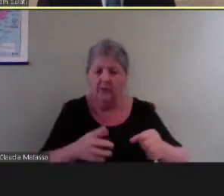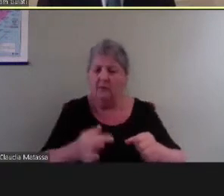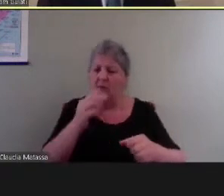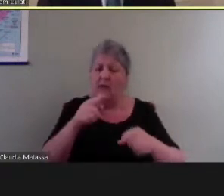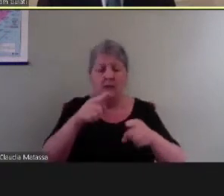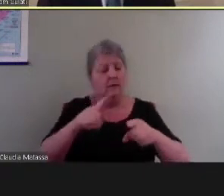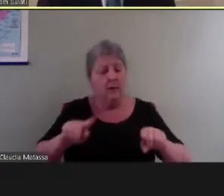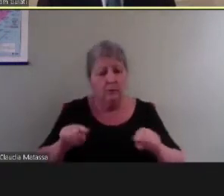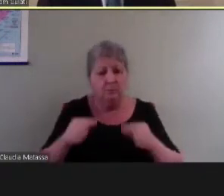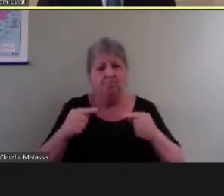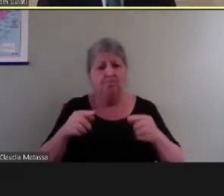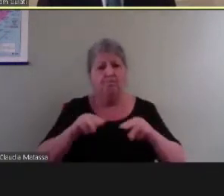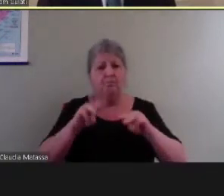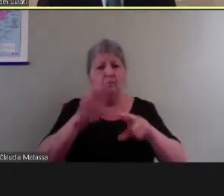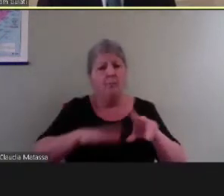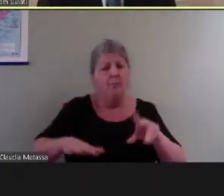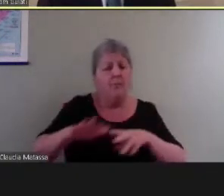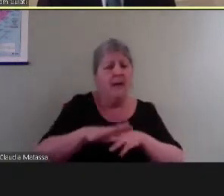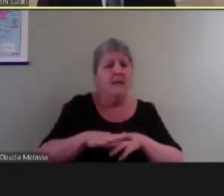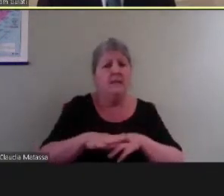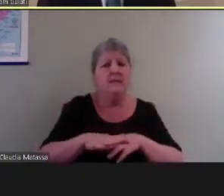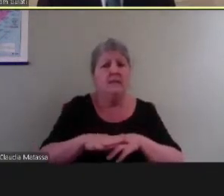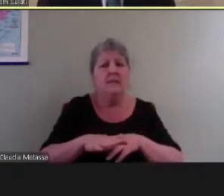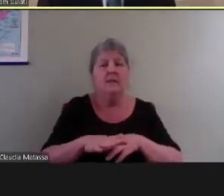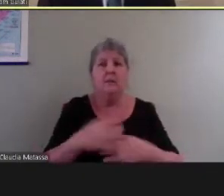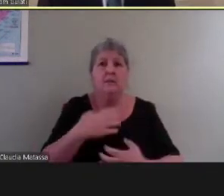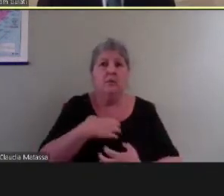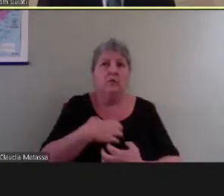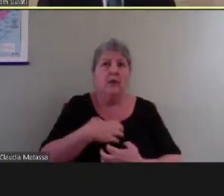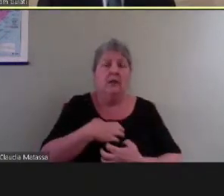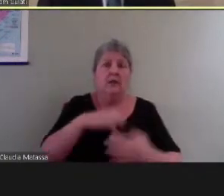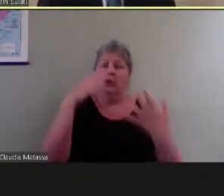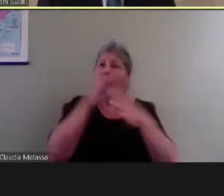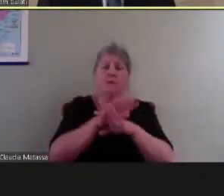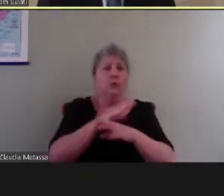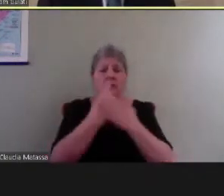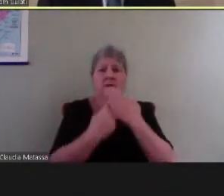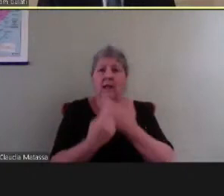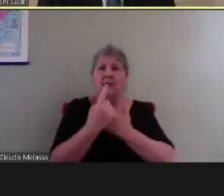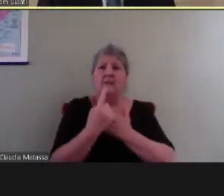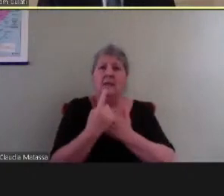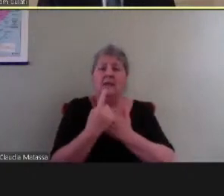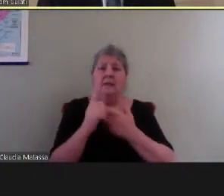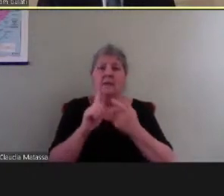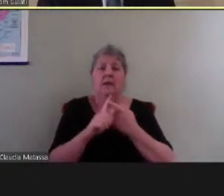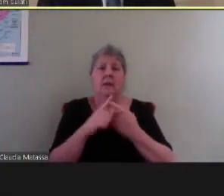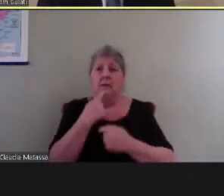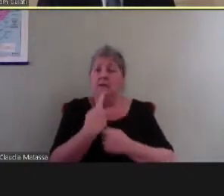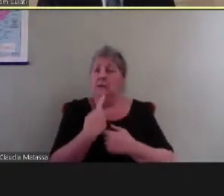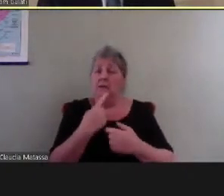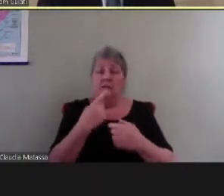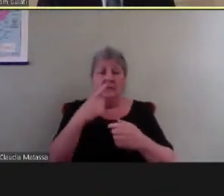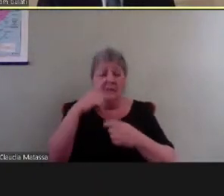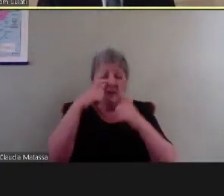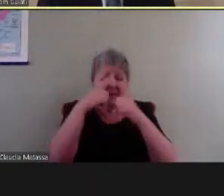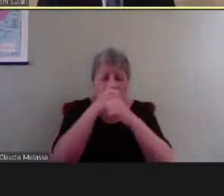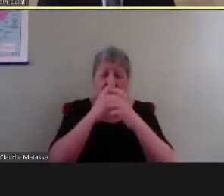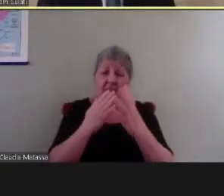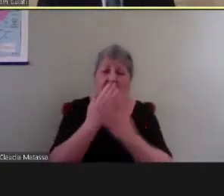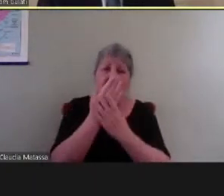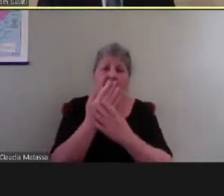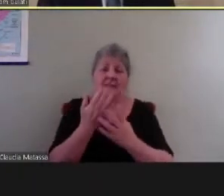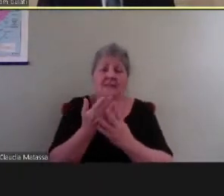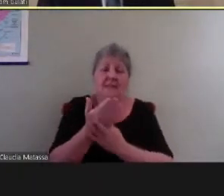very challenging place, feeling frightened, confused, isolated, and describing difficulties accessing practical